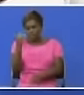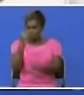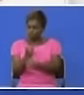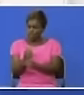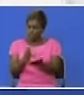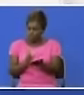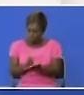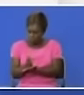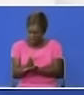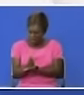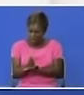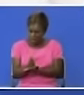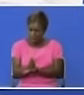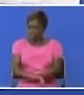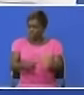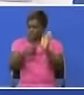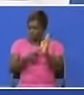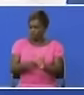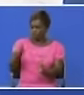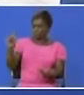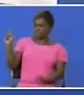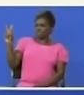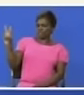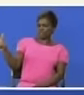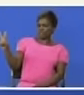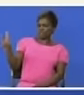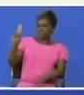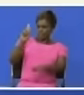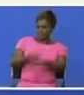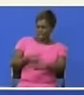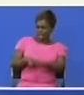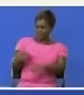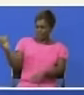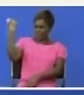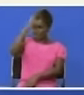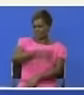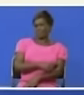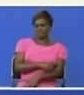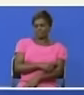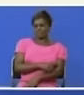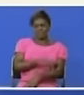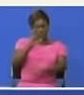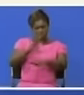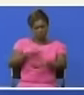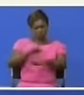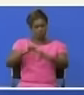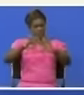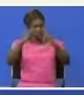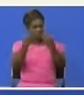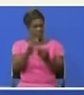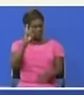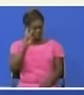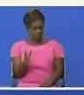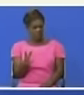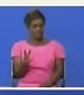ensure that what is shown on TV, especially during the watershed period, mm-hmm. is good for family viewing. Right. I think